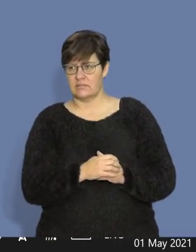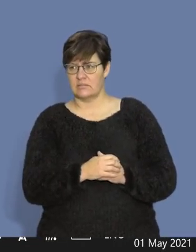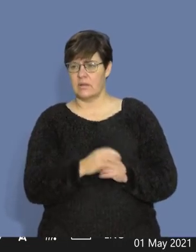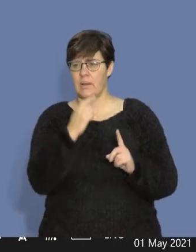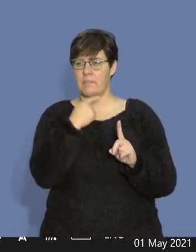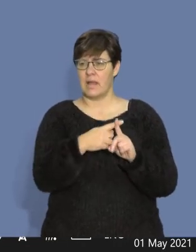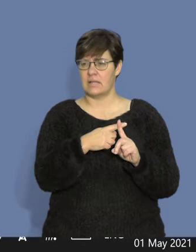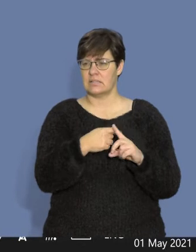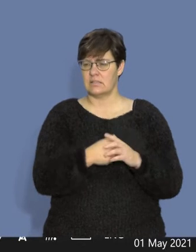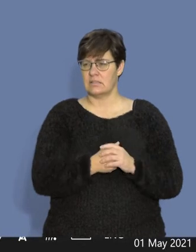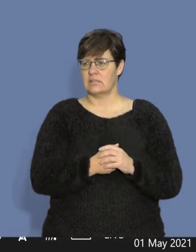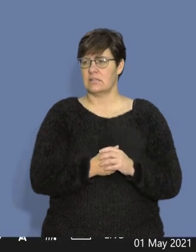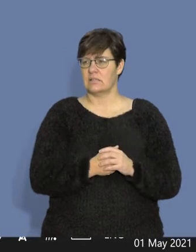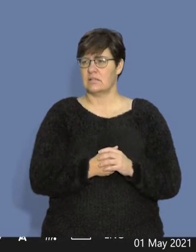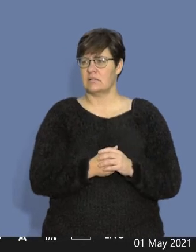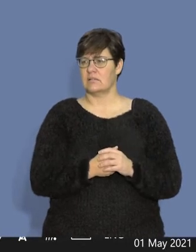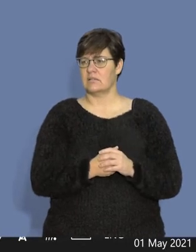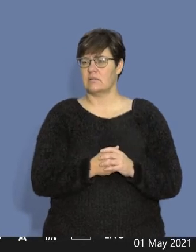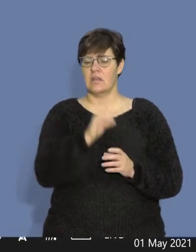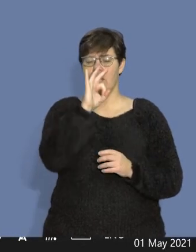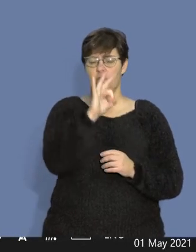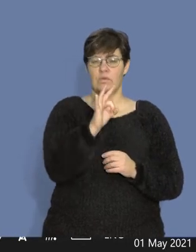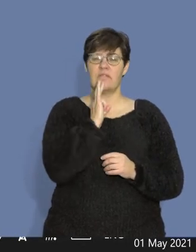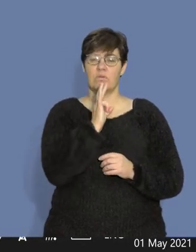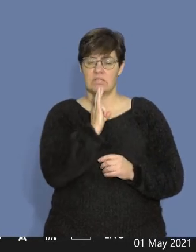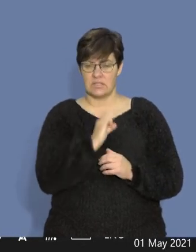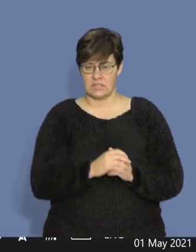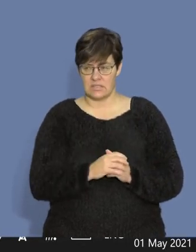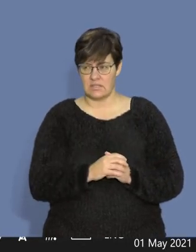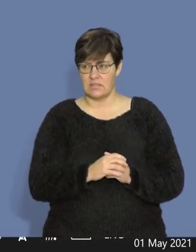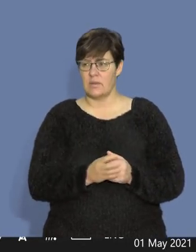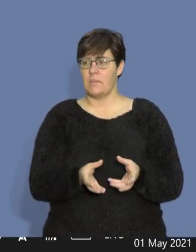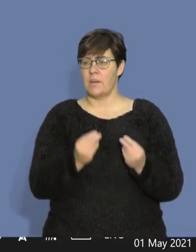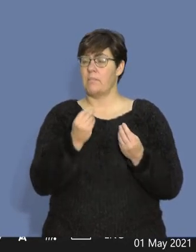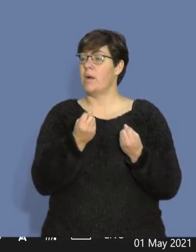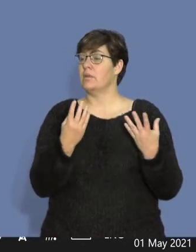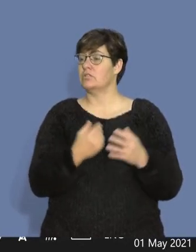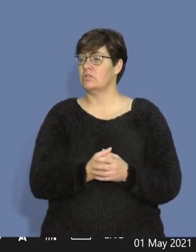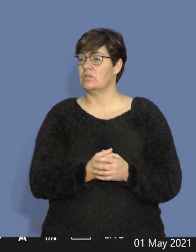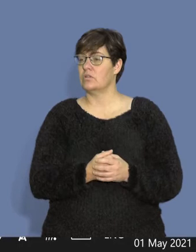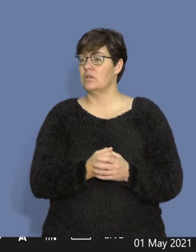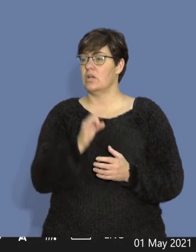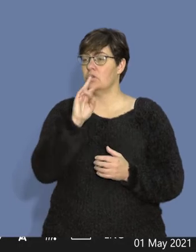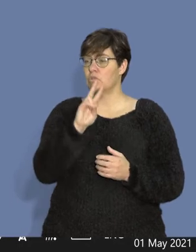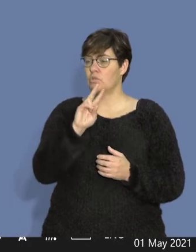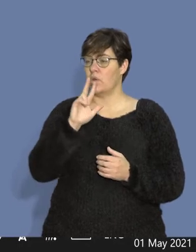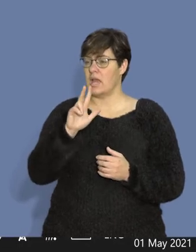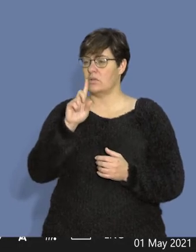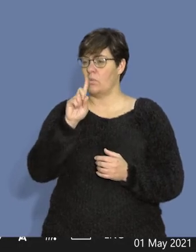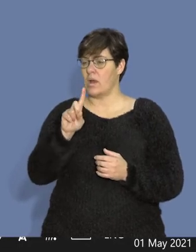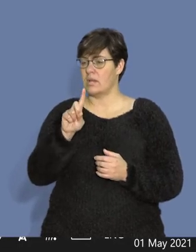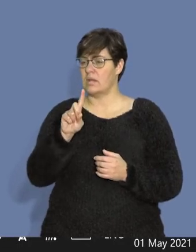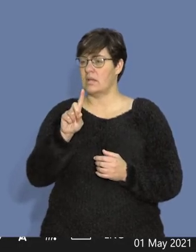21,870, right? Have I got that figure? Plus the 3,000 will give me a total figure of